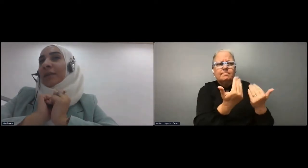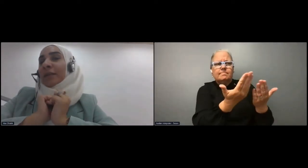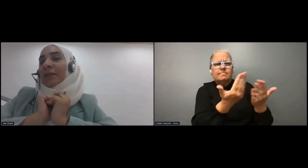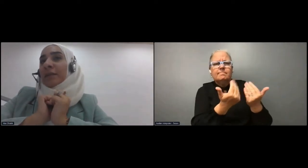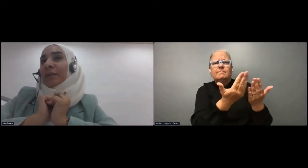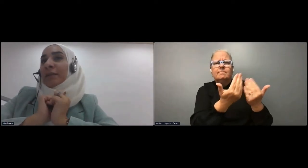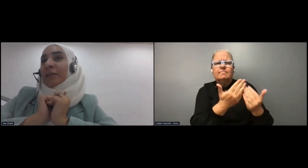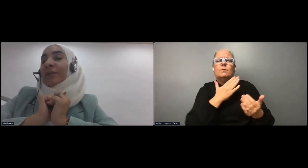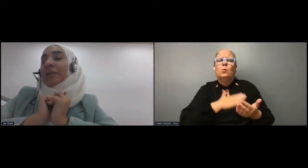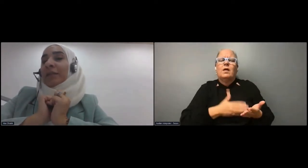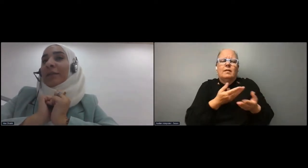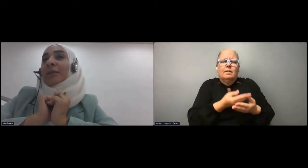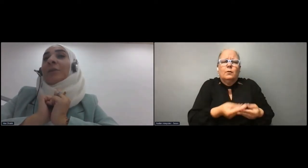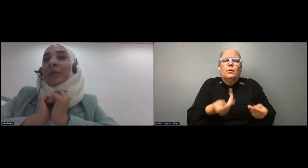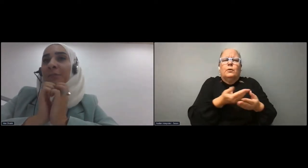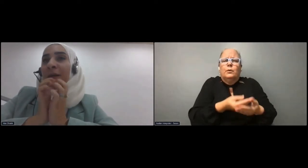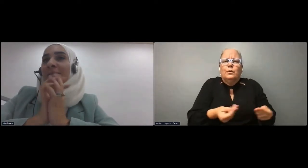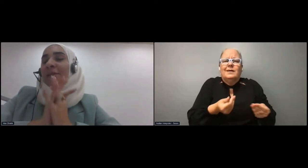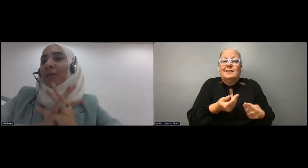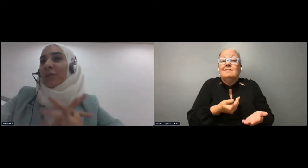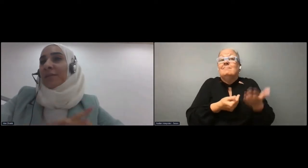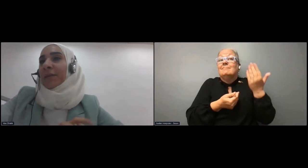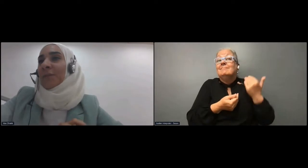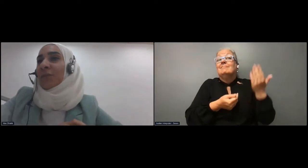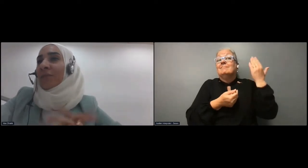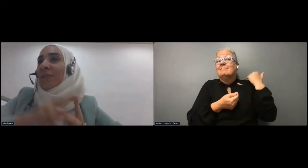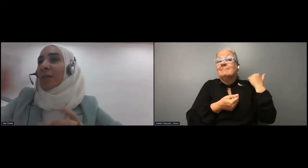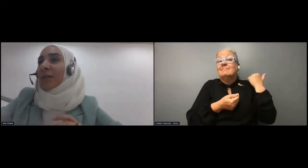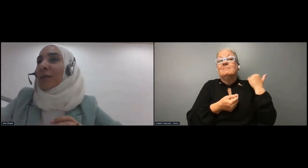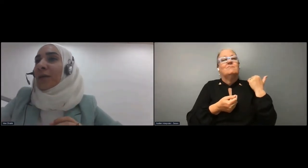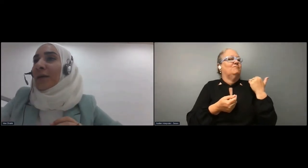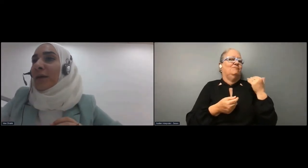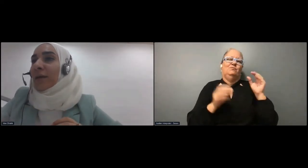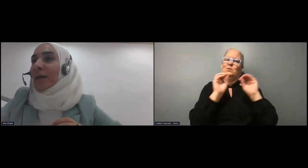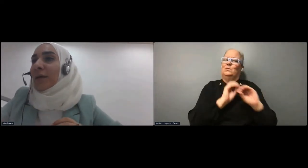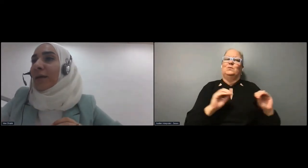in the past, I will say.